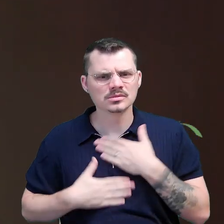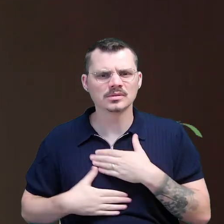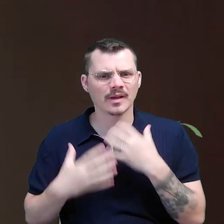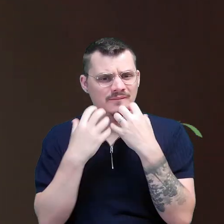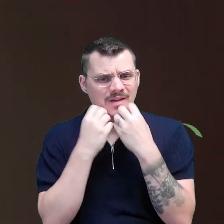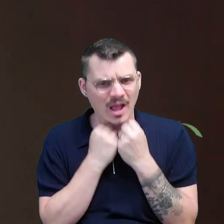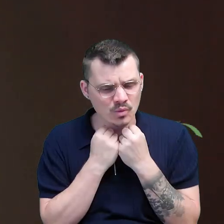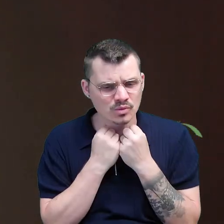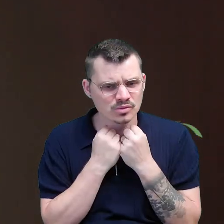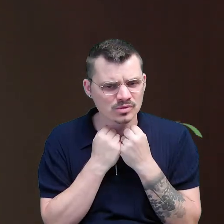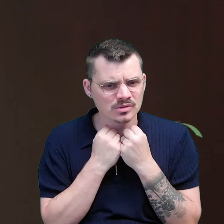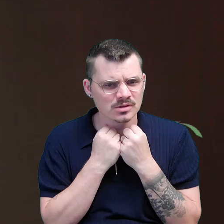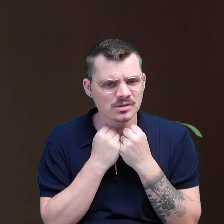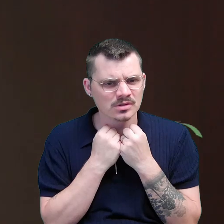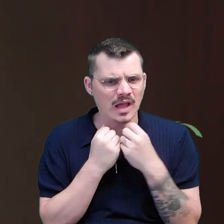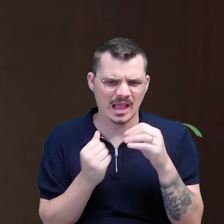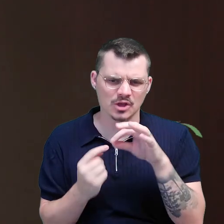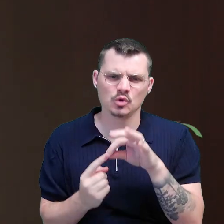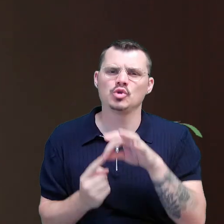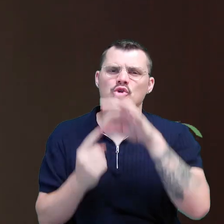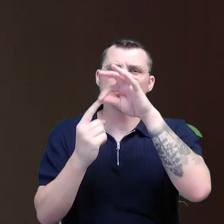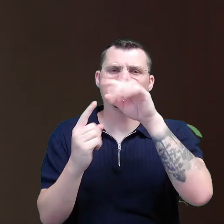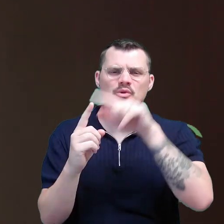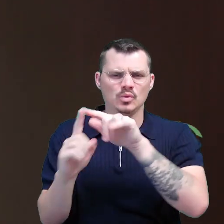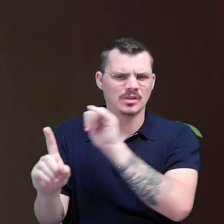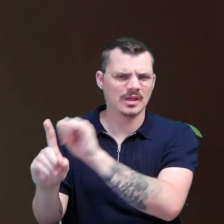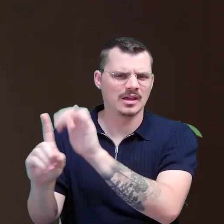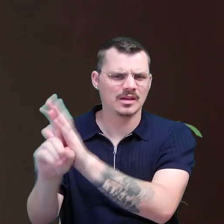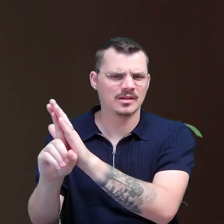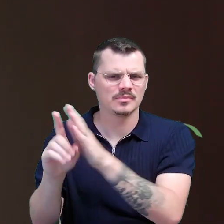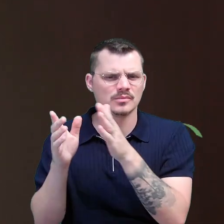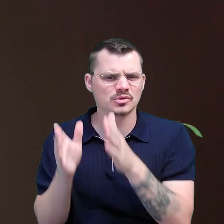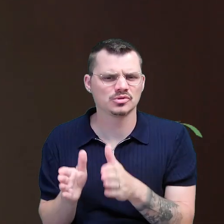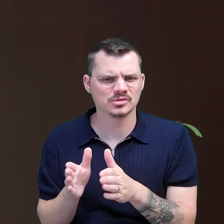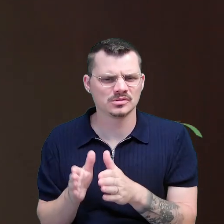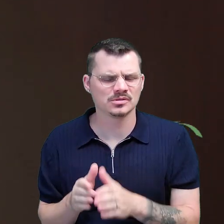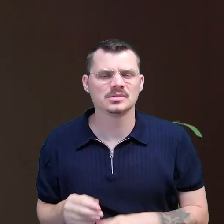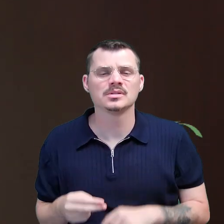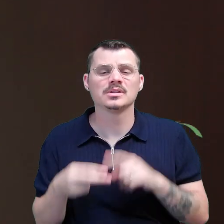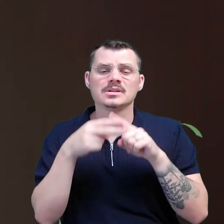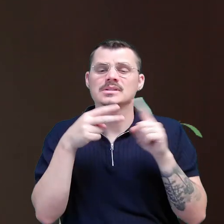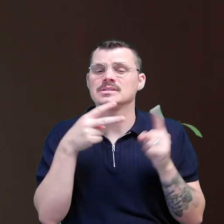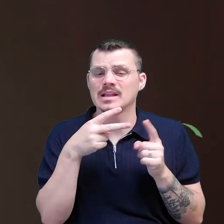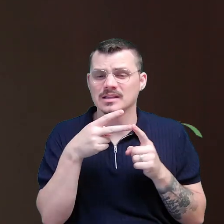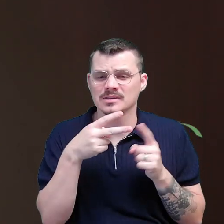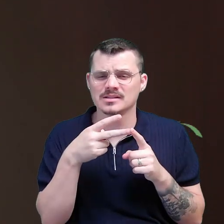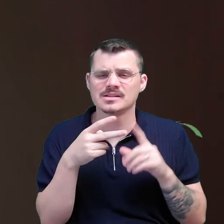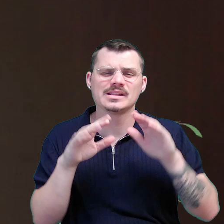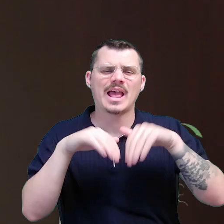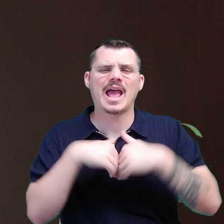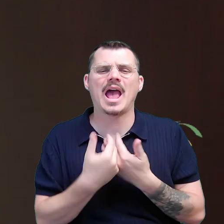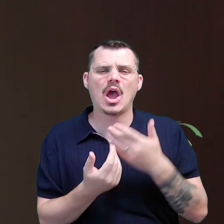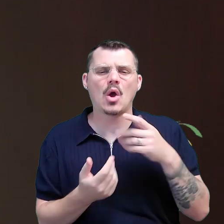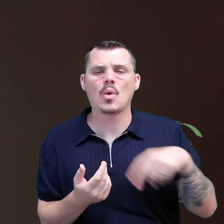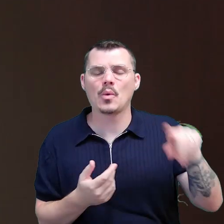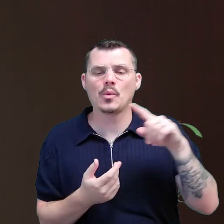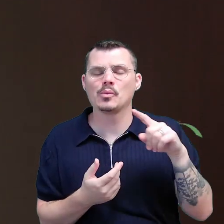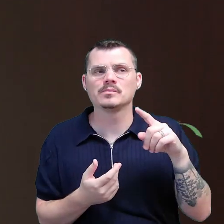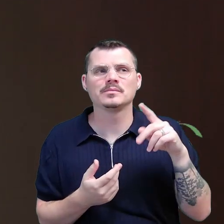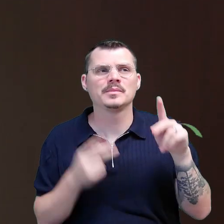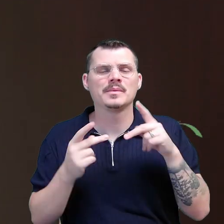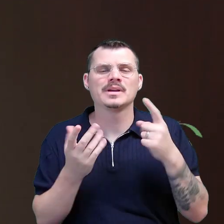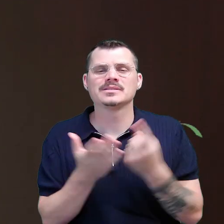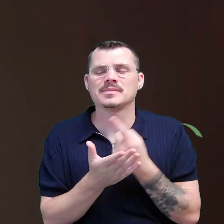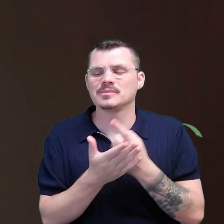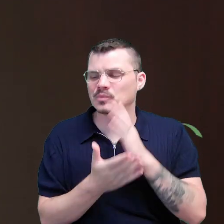values and is unique to that person. The second thing is how people get